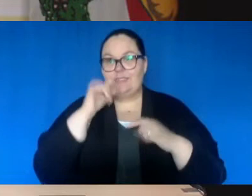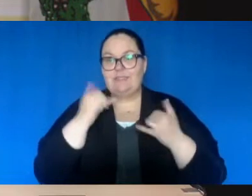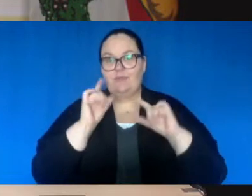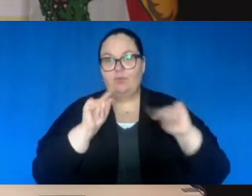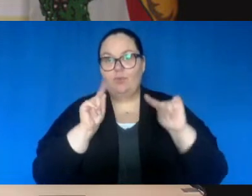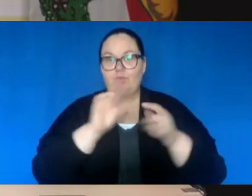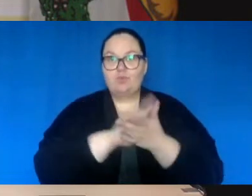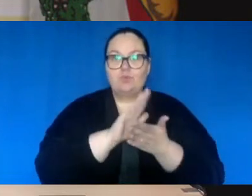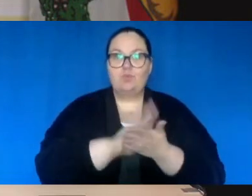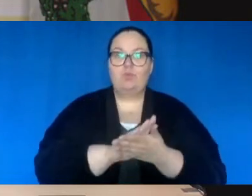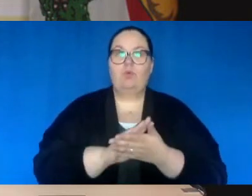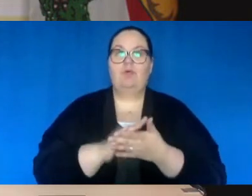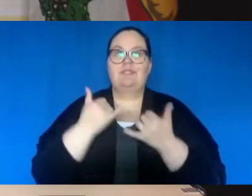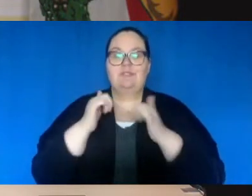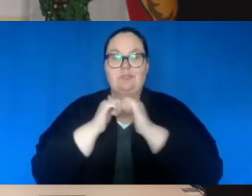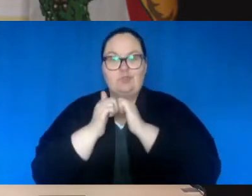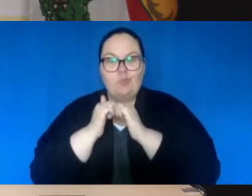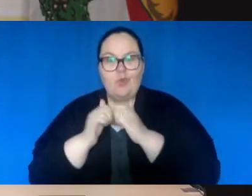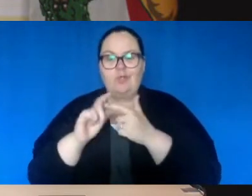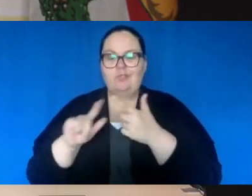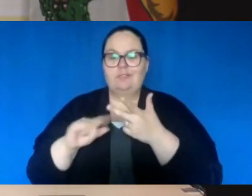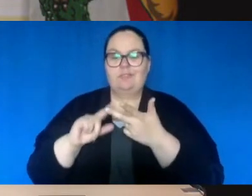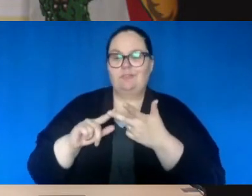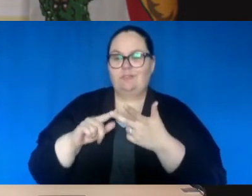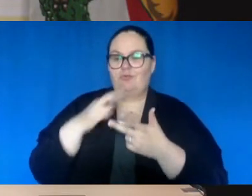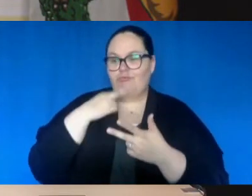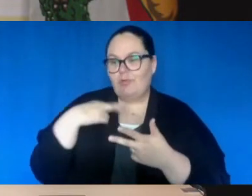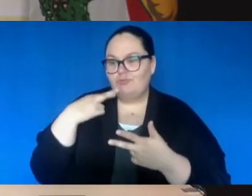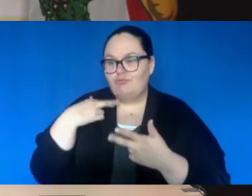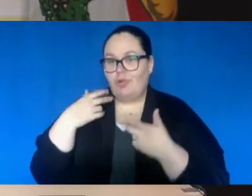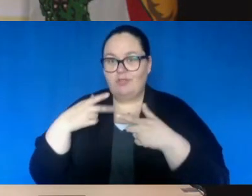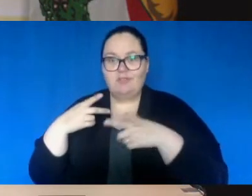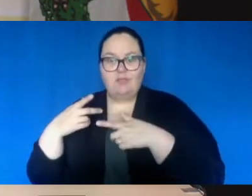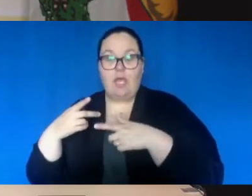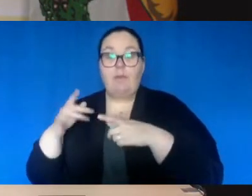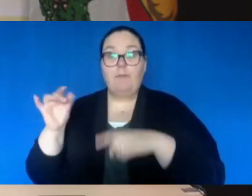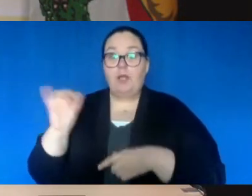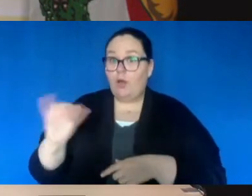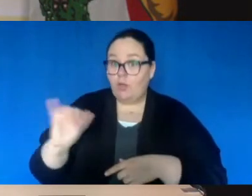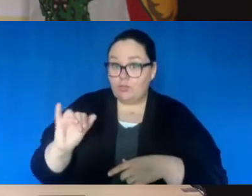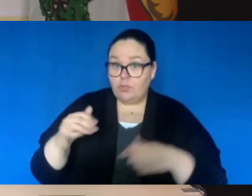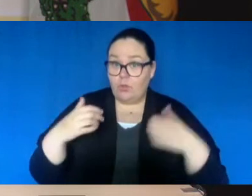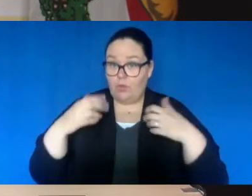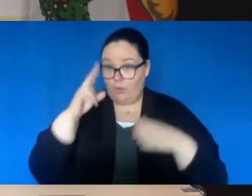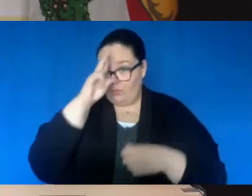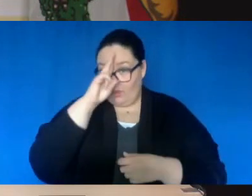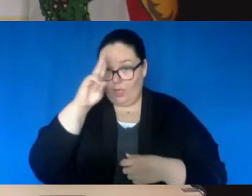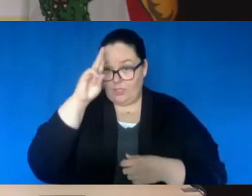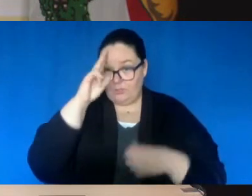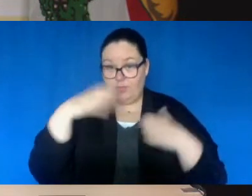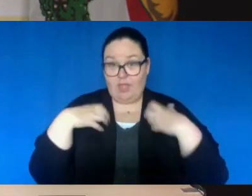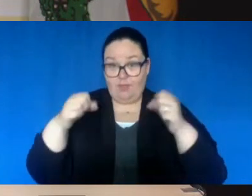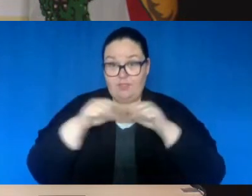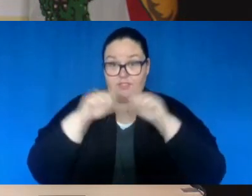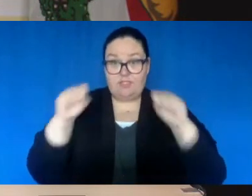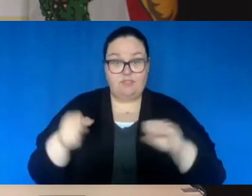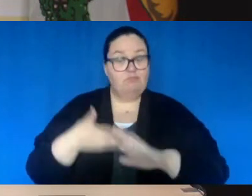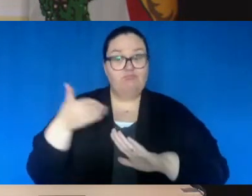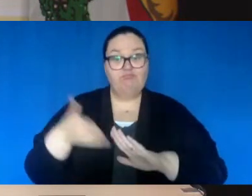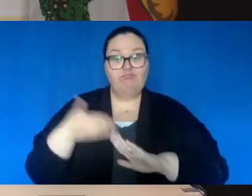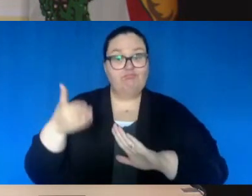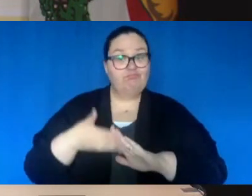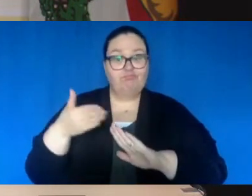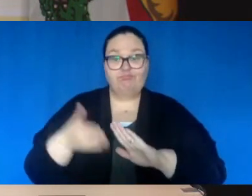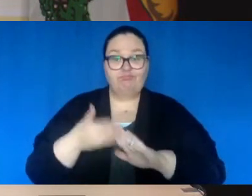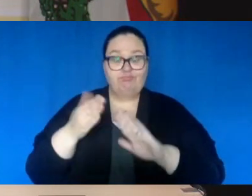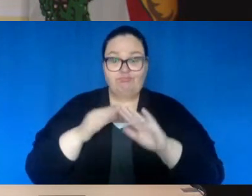and restaurants. We've also been able to almost fully operate our health system with regular services